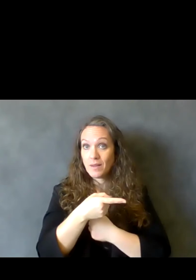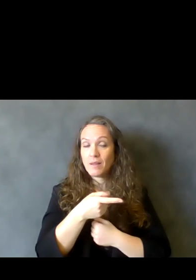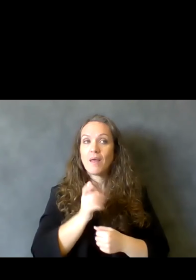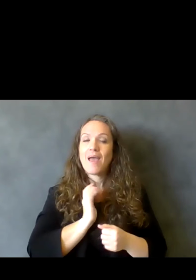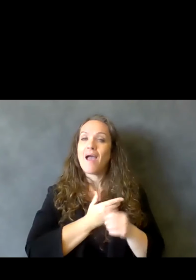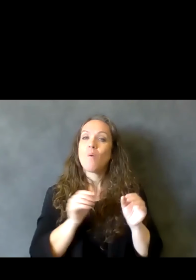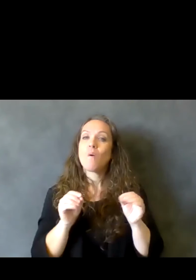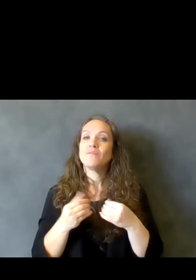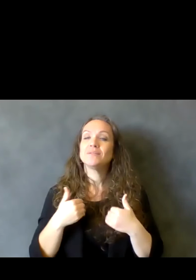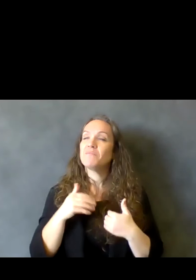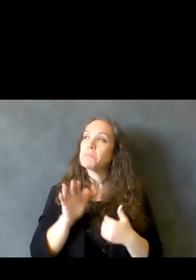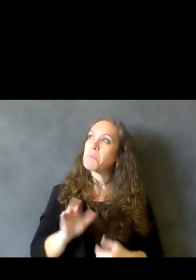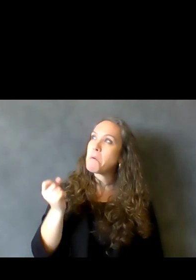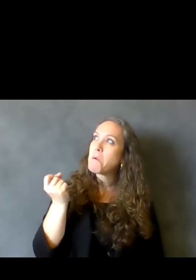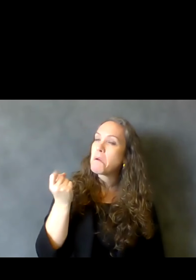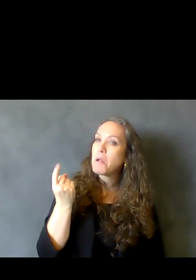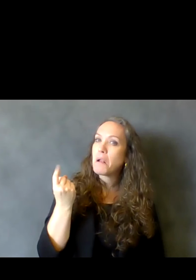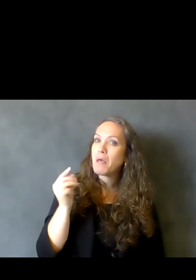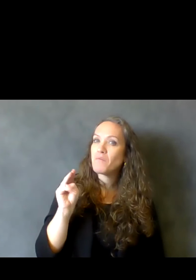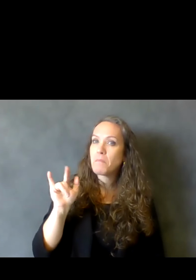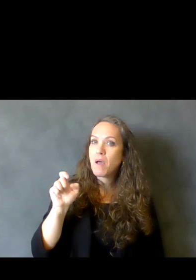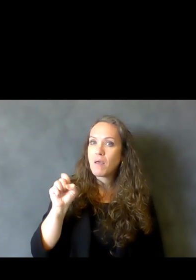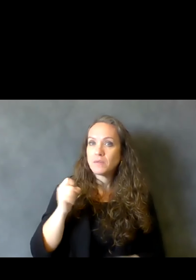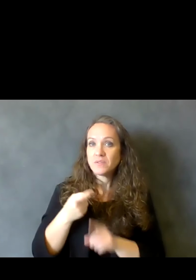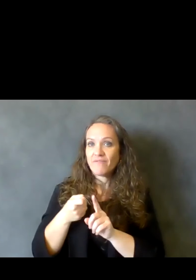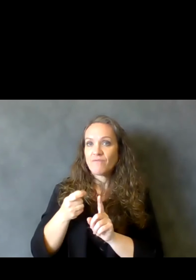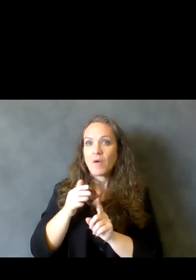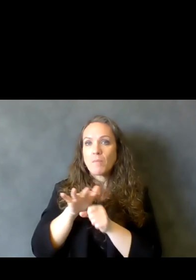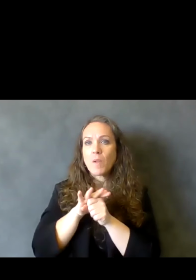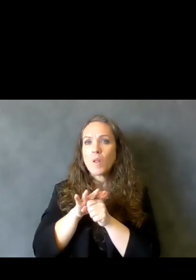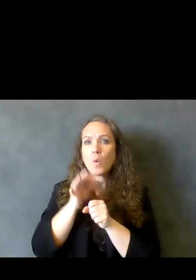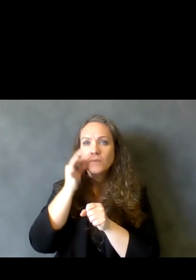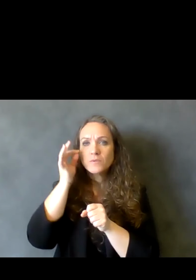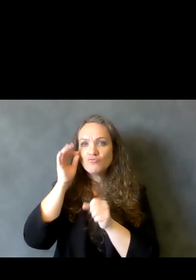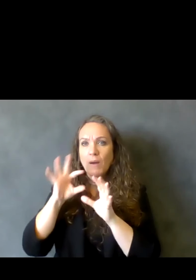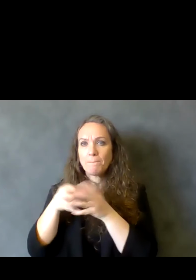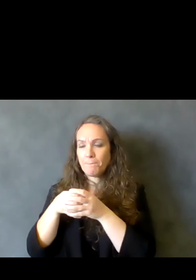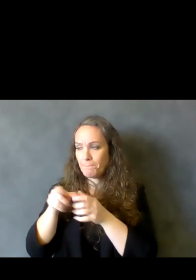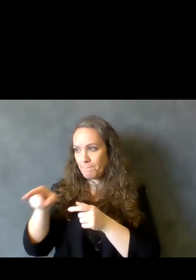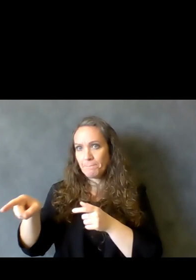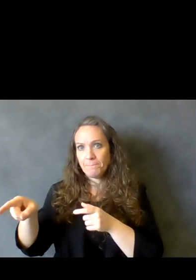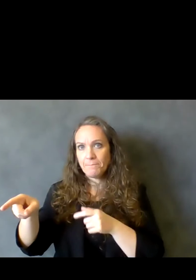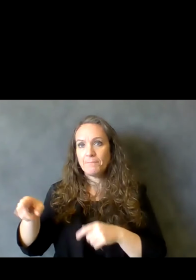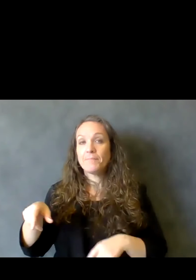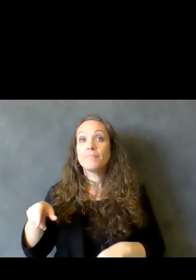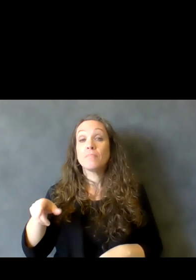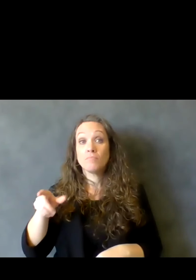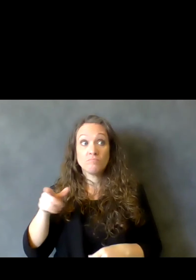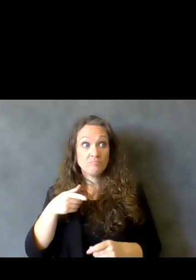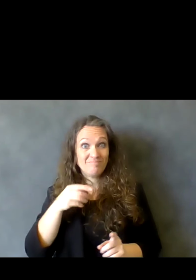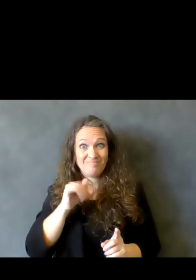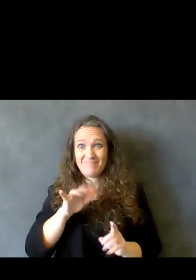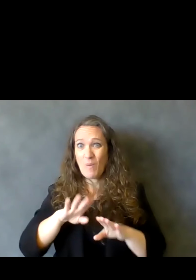about 11 miles from one of the local tribes, and that has been open for